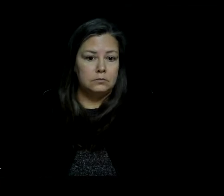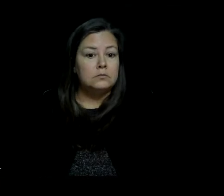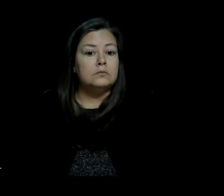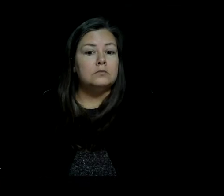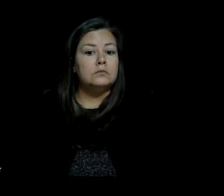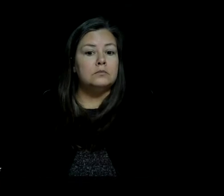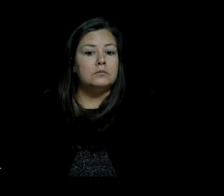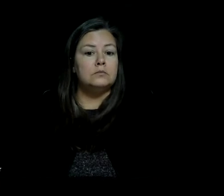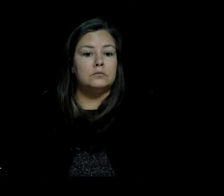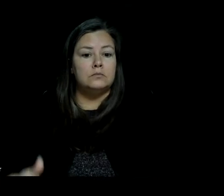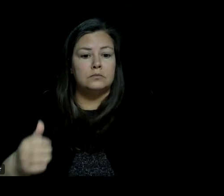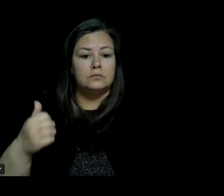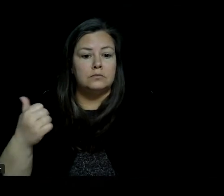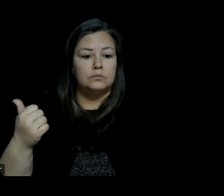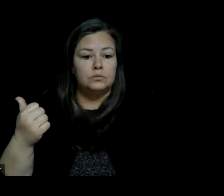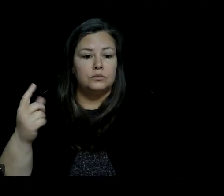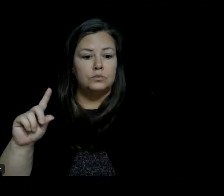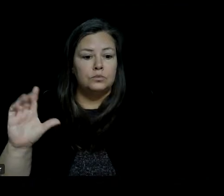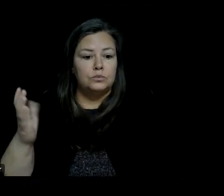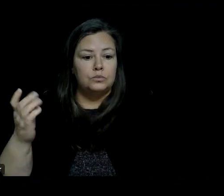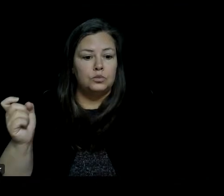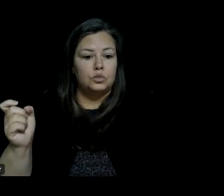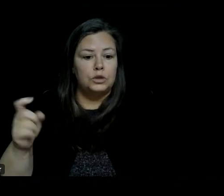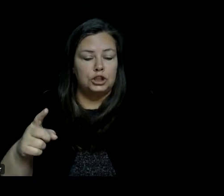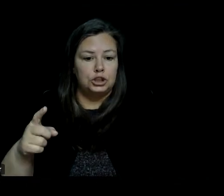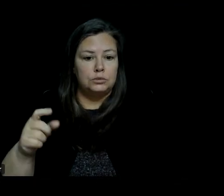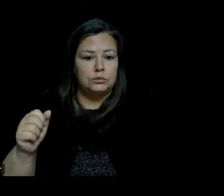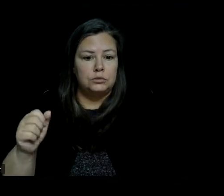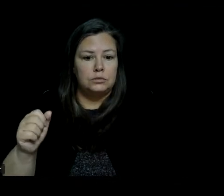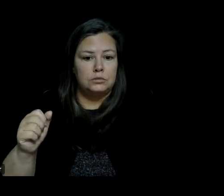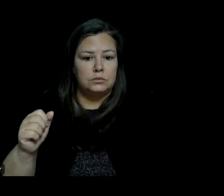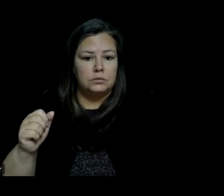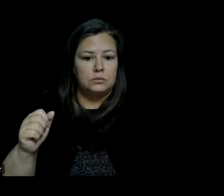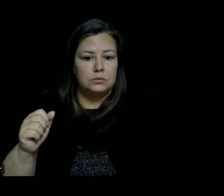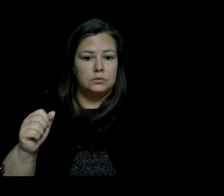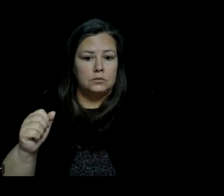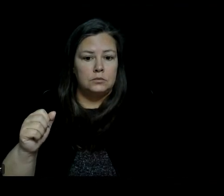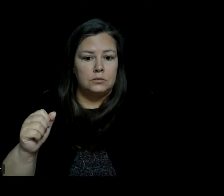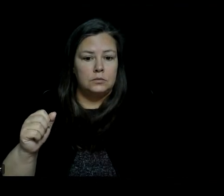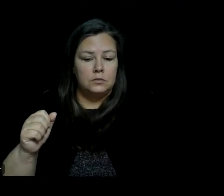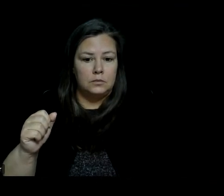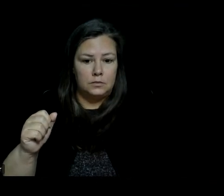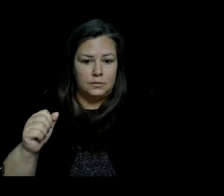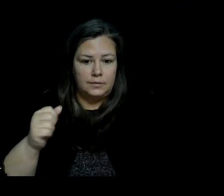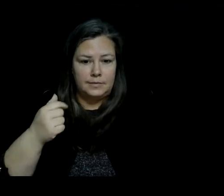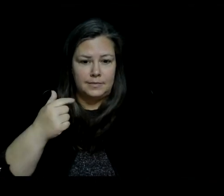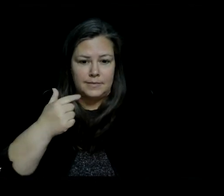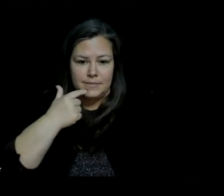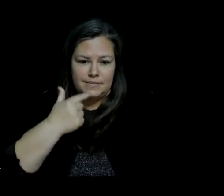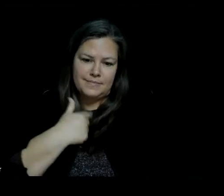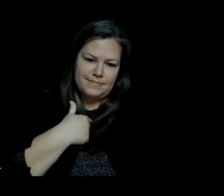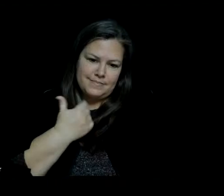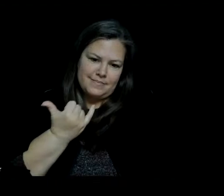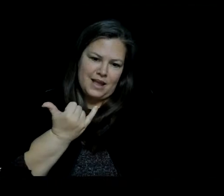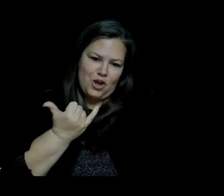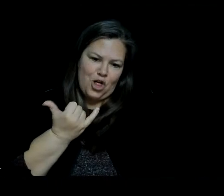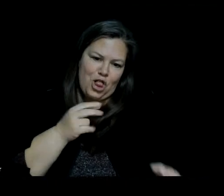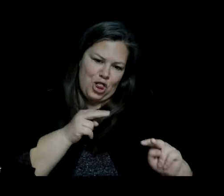Mr. Clues, go ahead. Thank you, Mr. Chairman. I was just looking at the